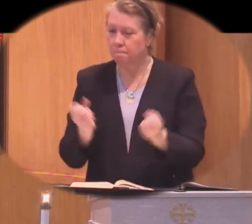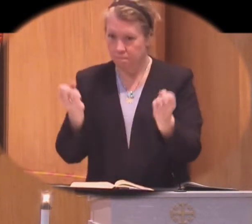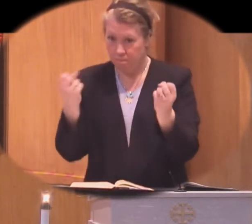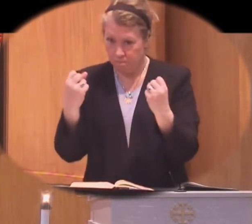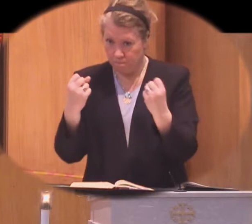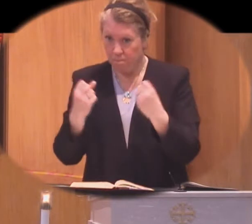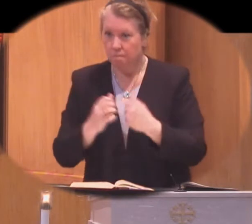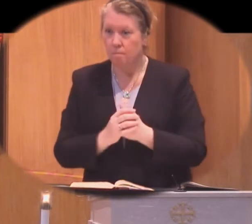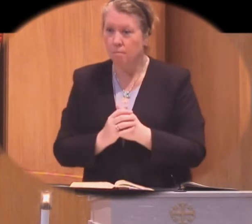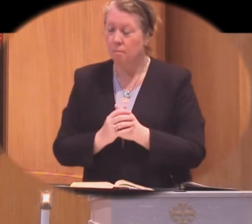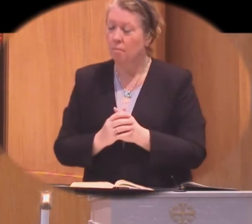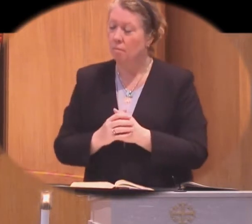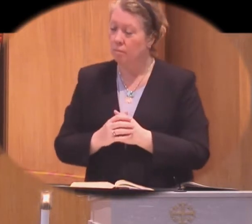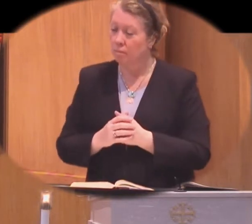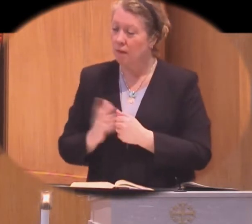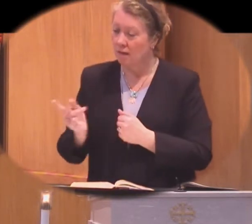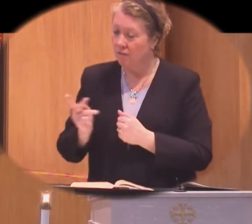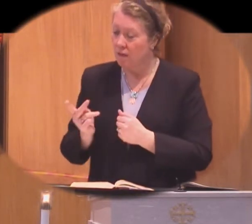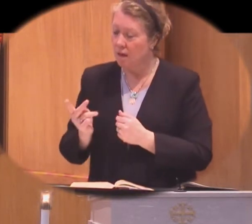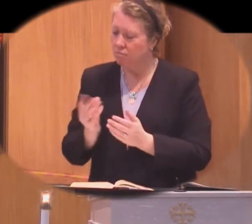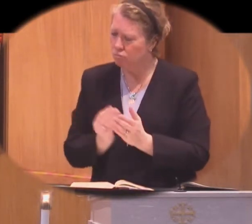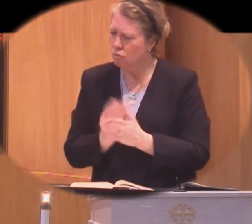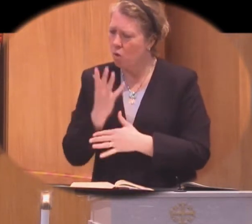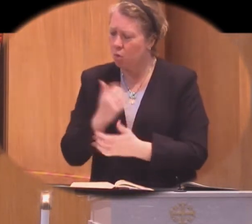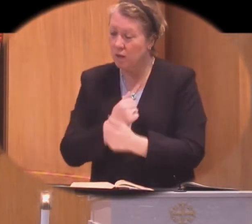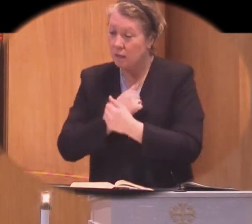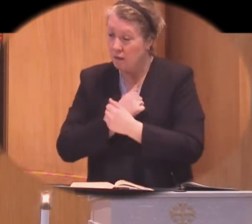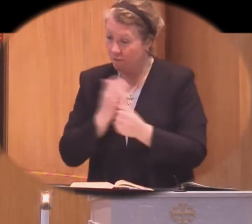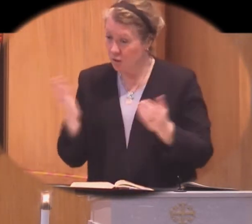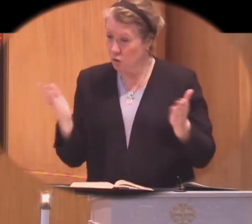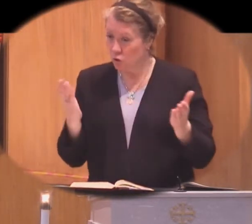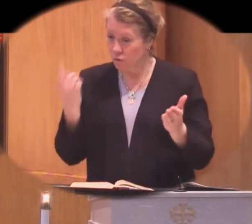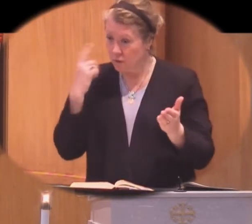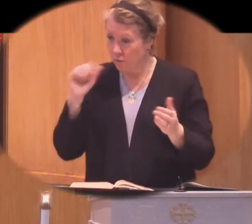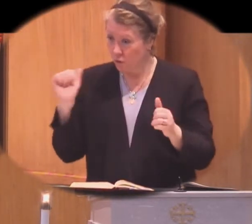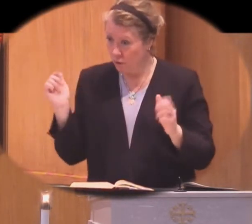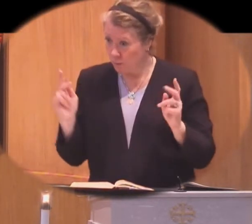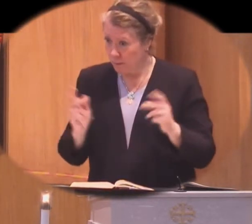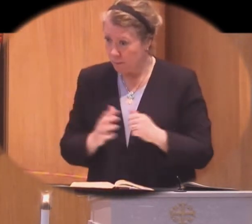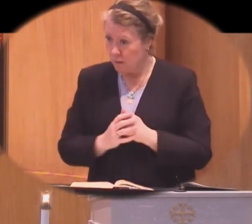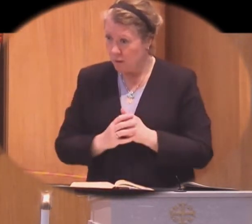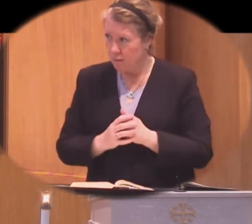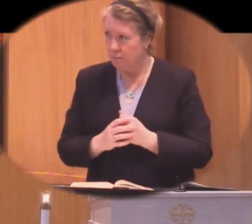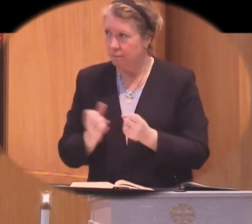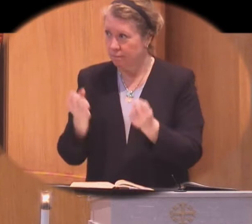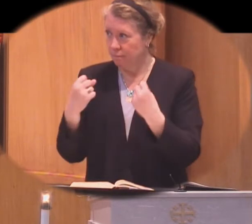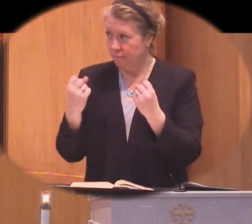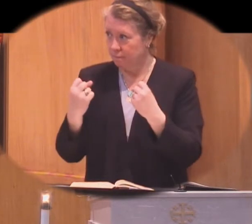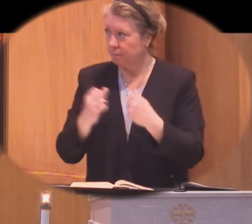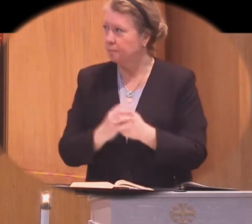And have they advanced in a life of love and service to others?